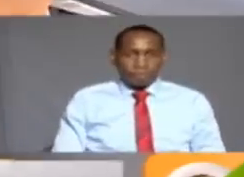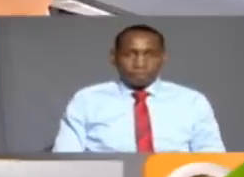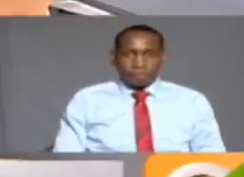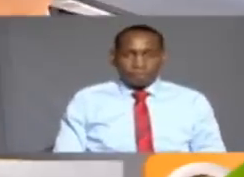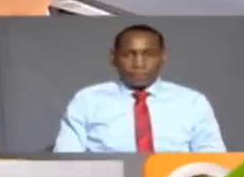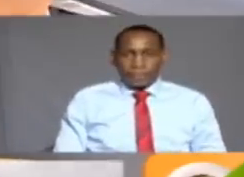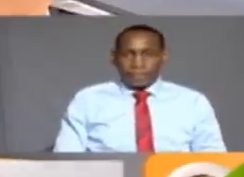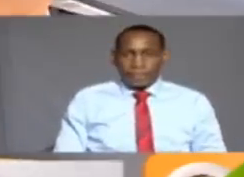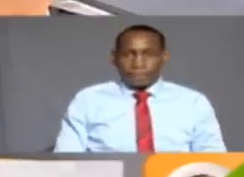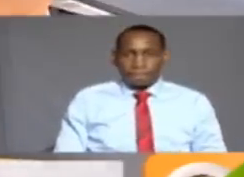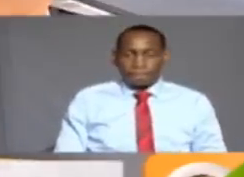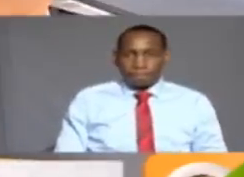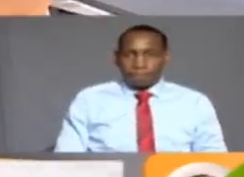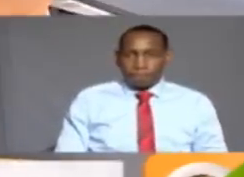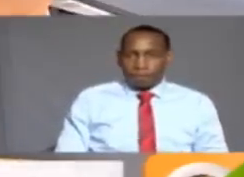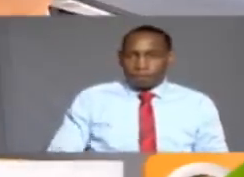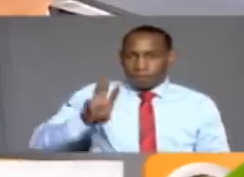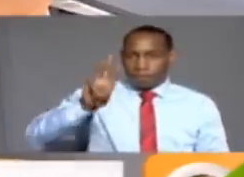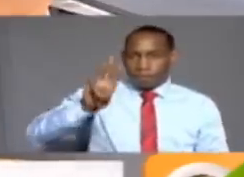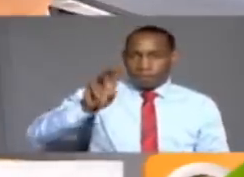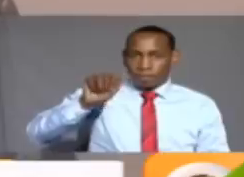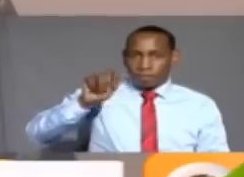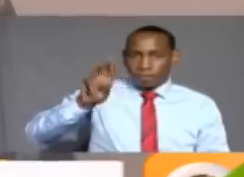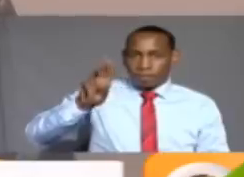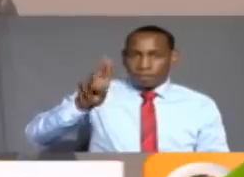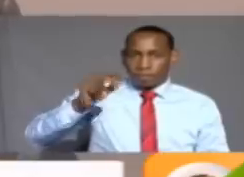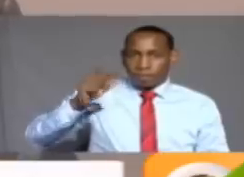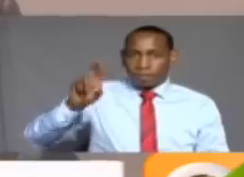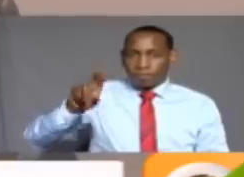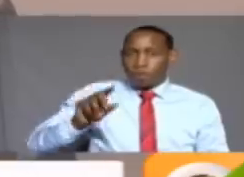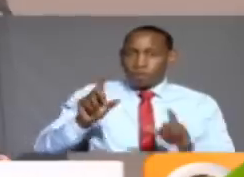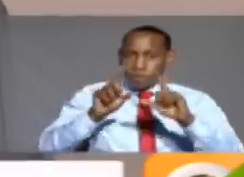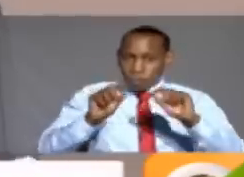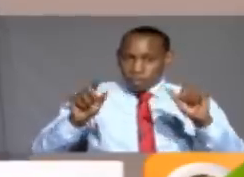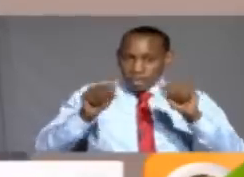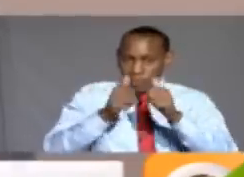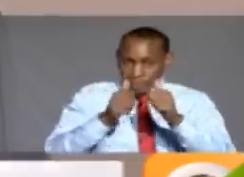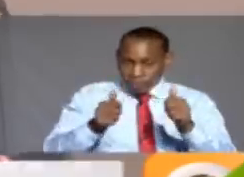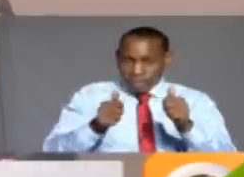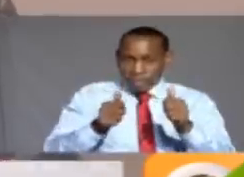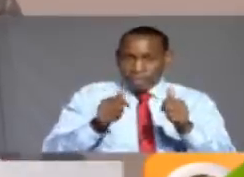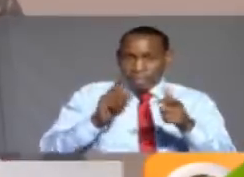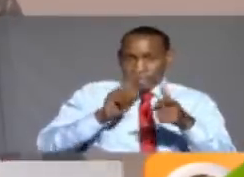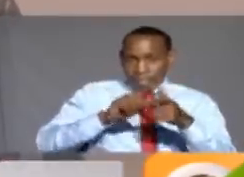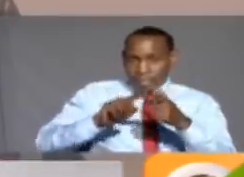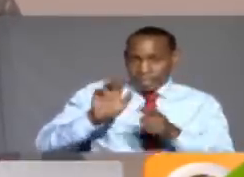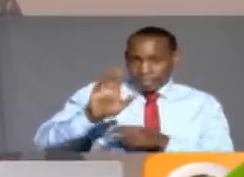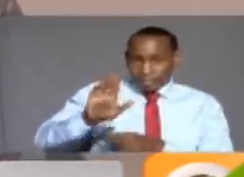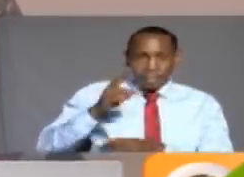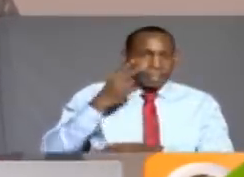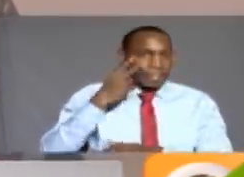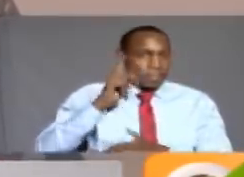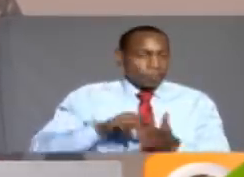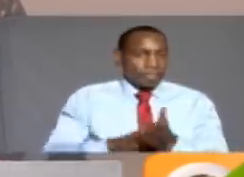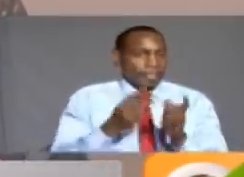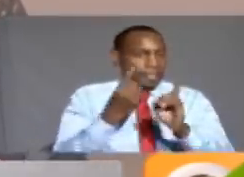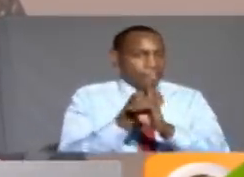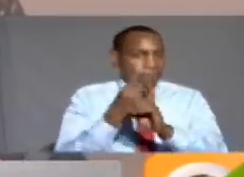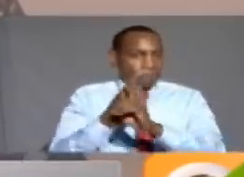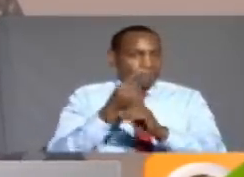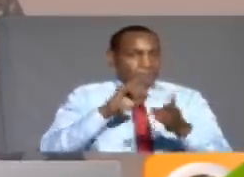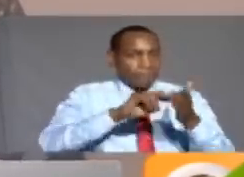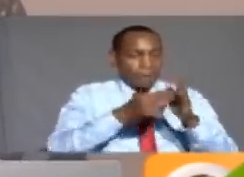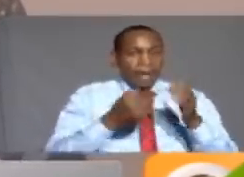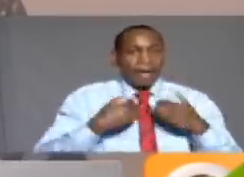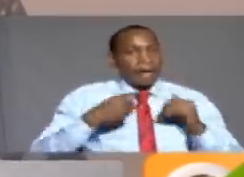You know, Wambugu has spoken very well in terms of the fact that they have seen several projects, they even